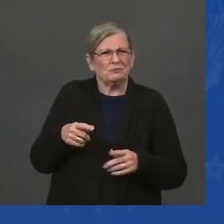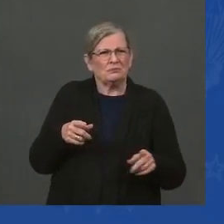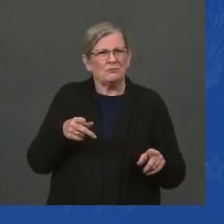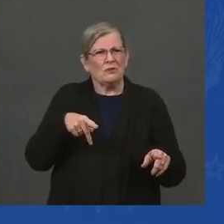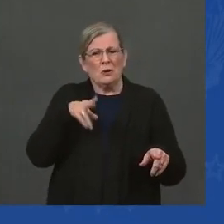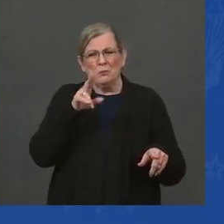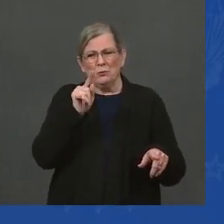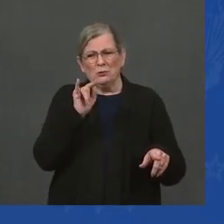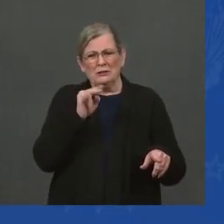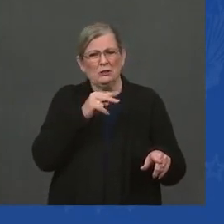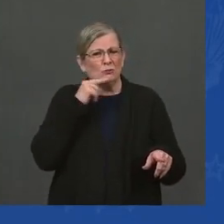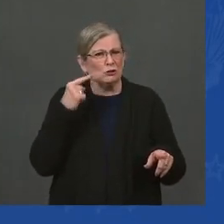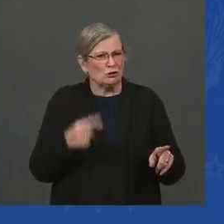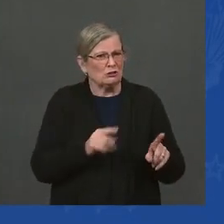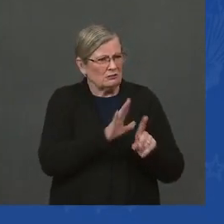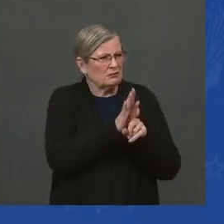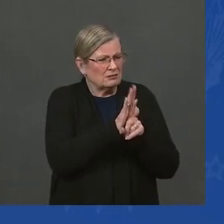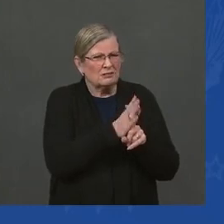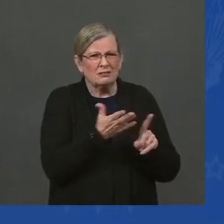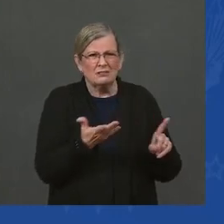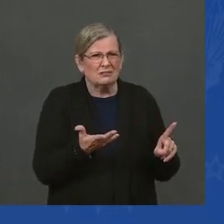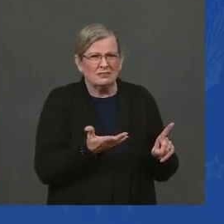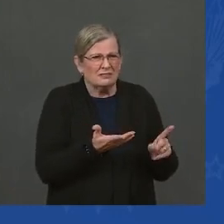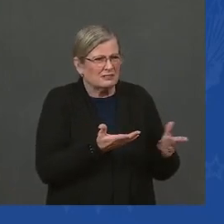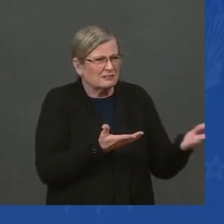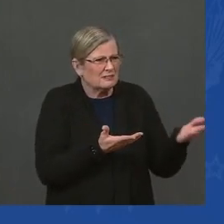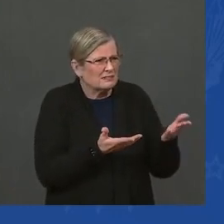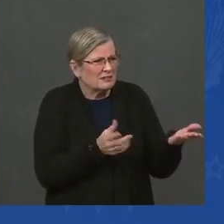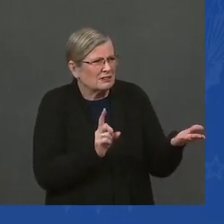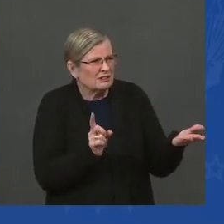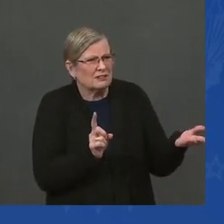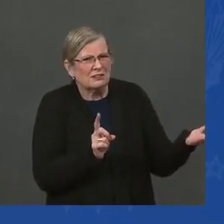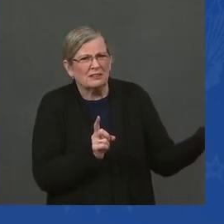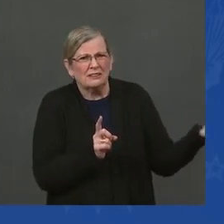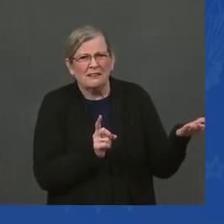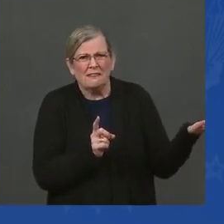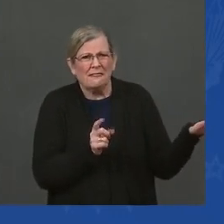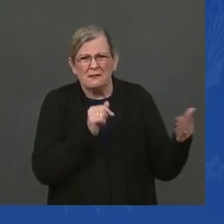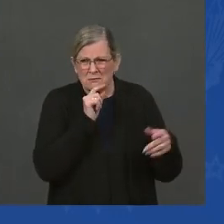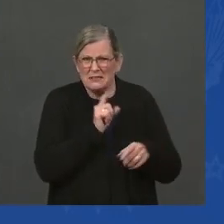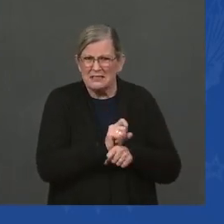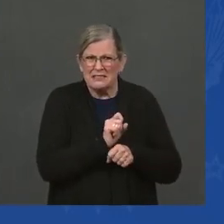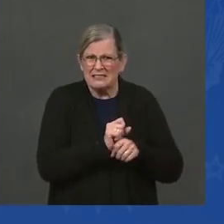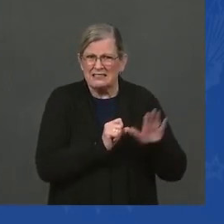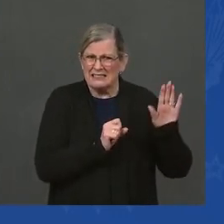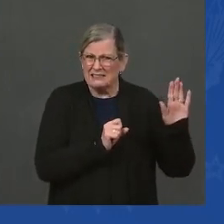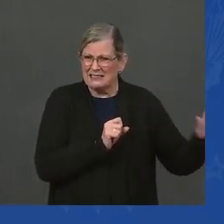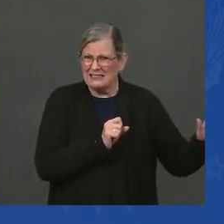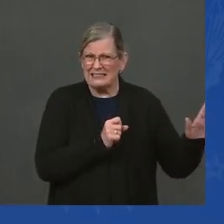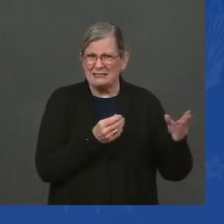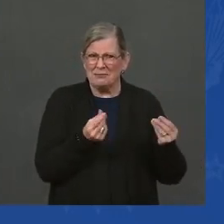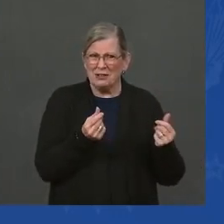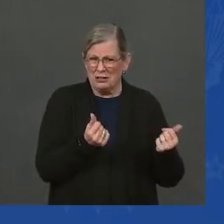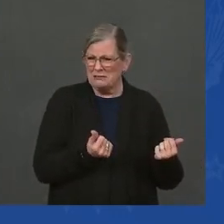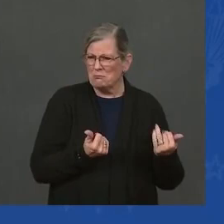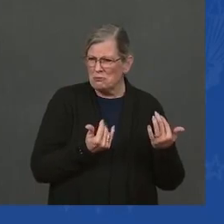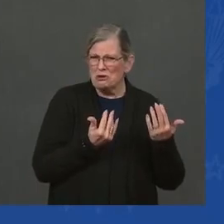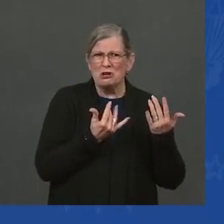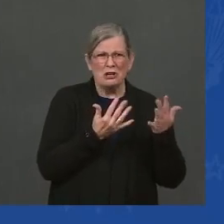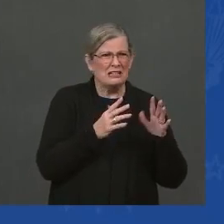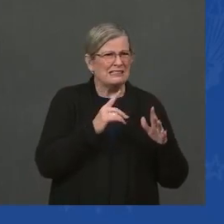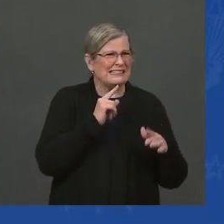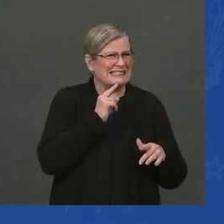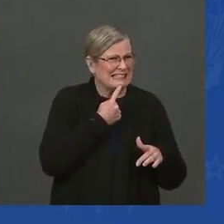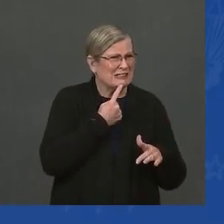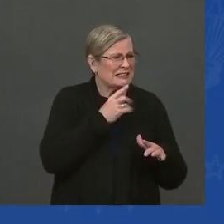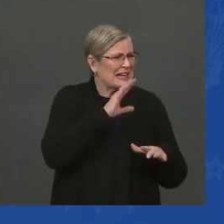is burning. He's in a literally the tundra is burning. He has serious, serious climate problems. And